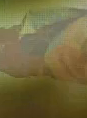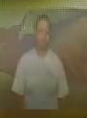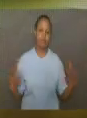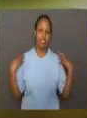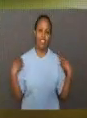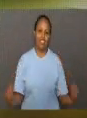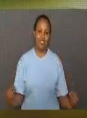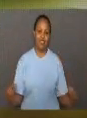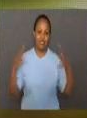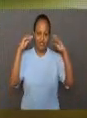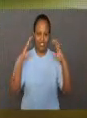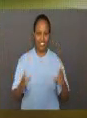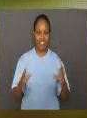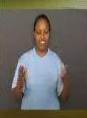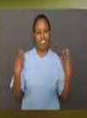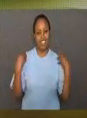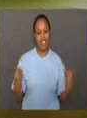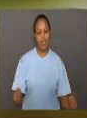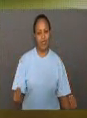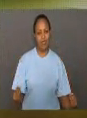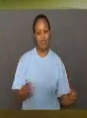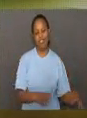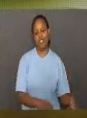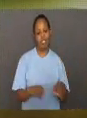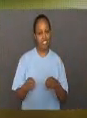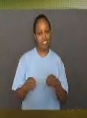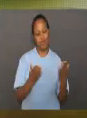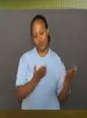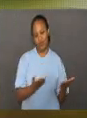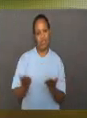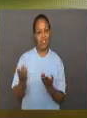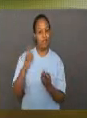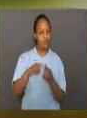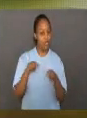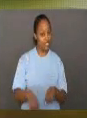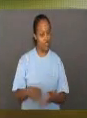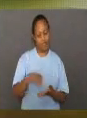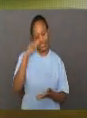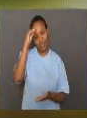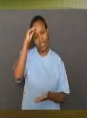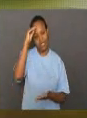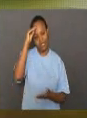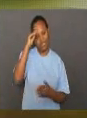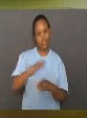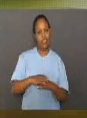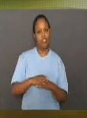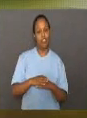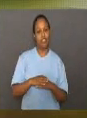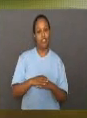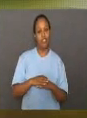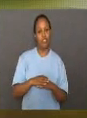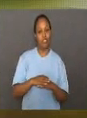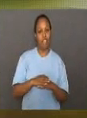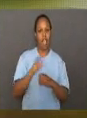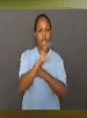Hello, teacher. Hello, students. Welcome to today's lesson on the quality of